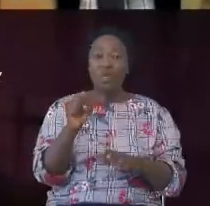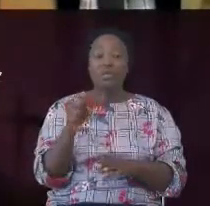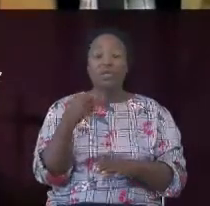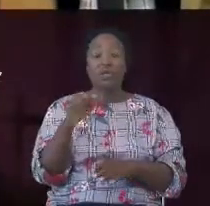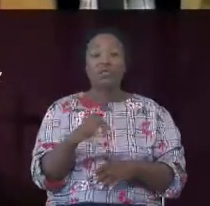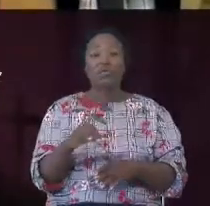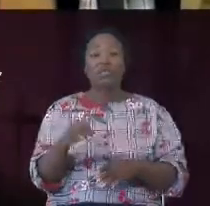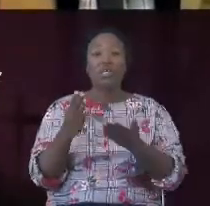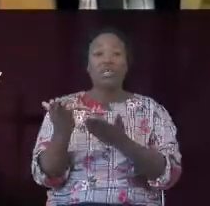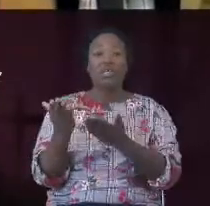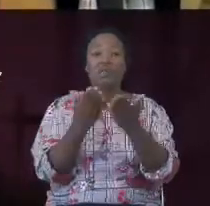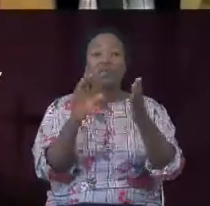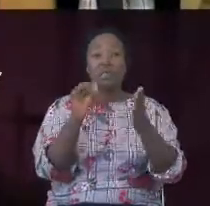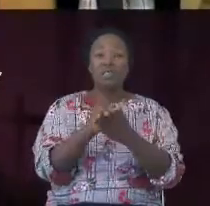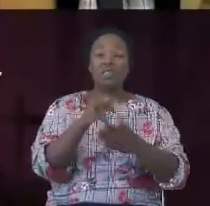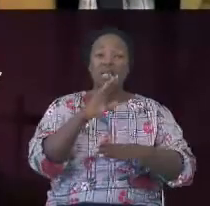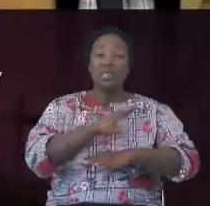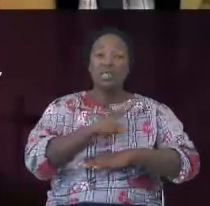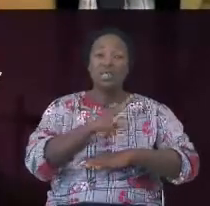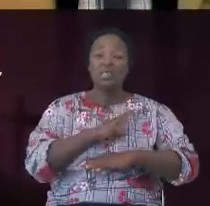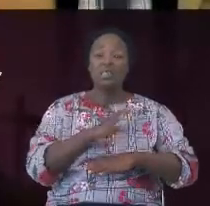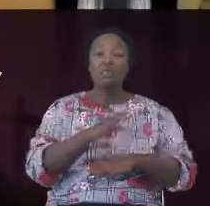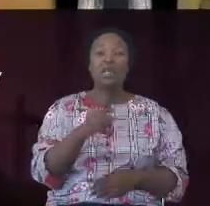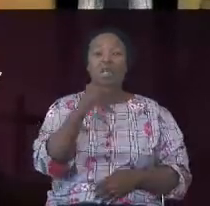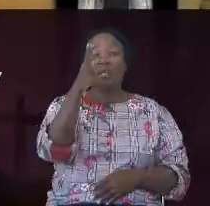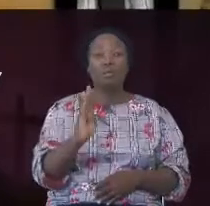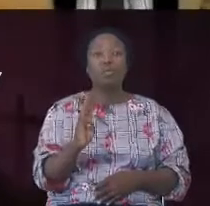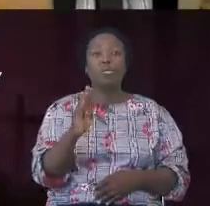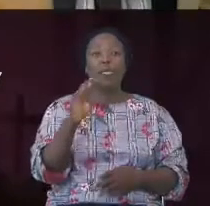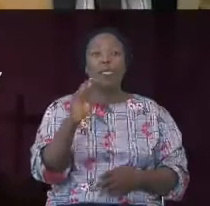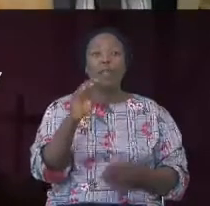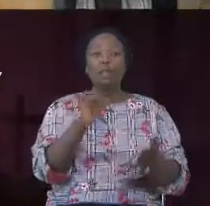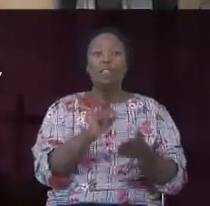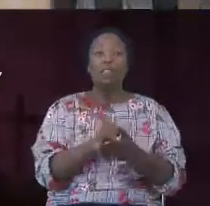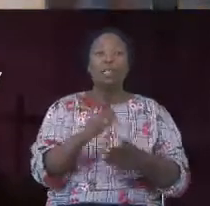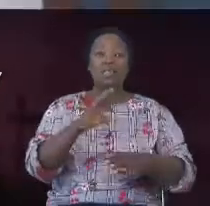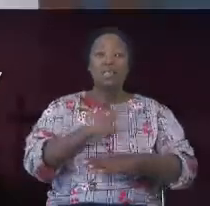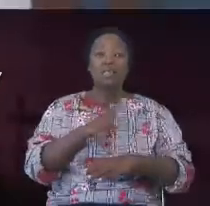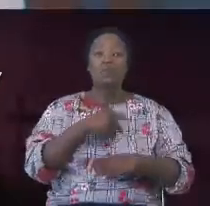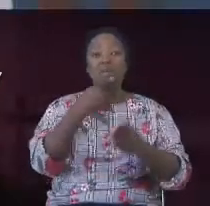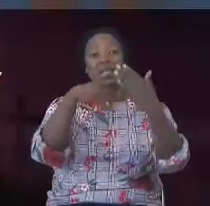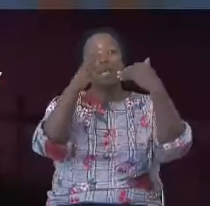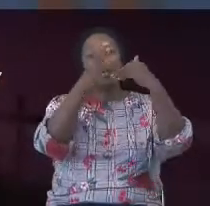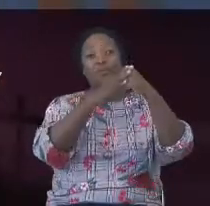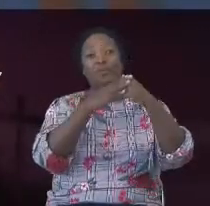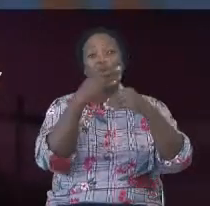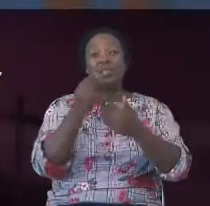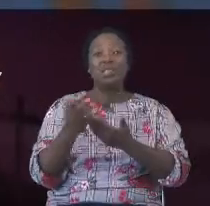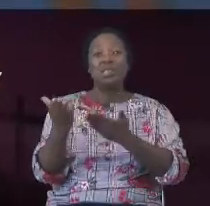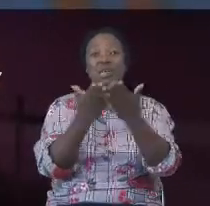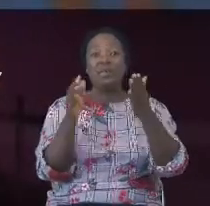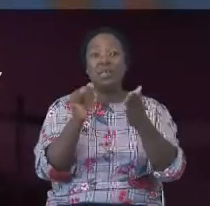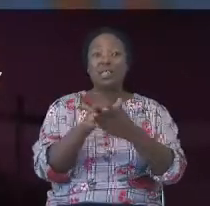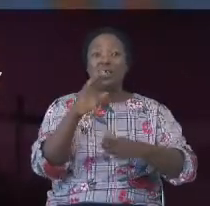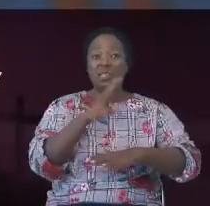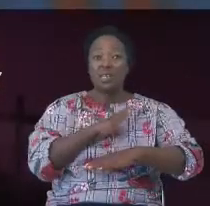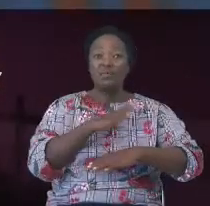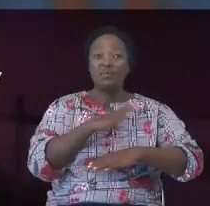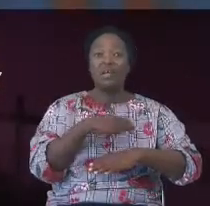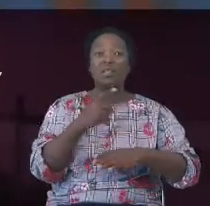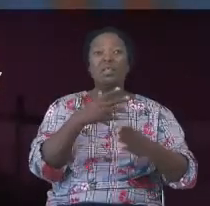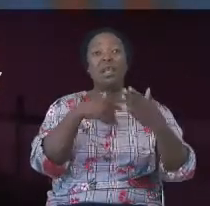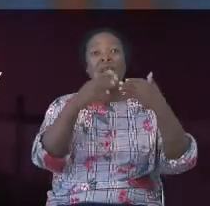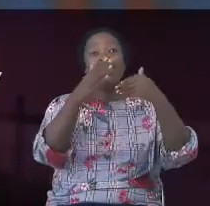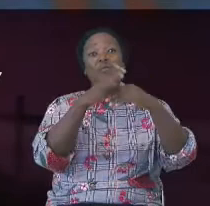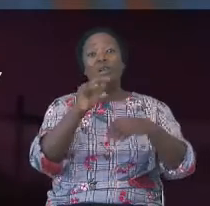wonder of his sacrifice that pleases God. The sacrifice that pleases heaven.